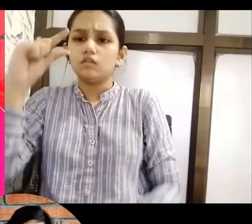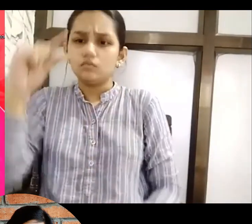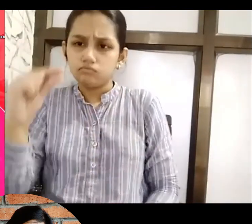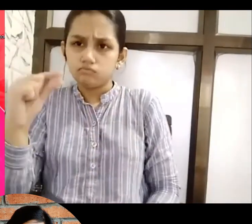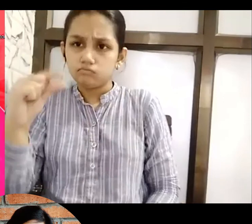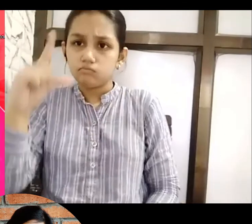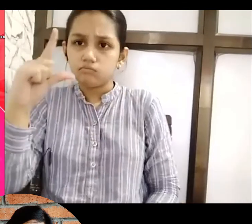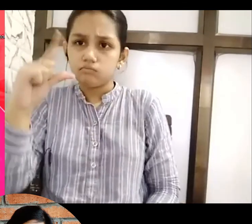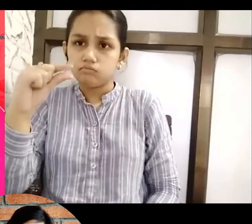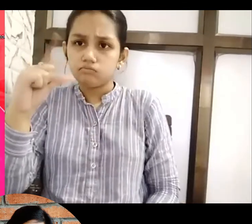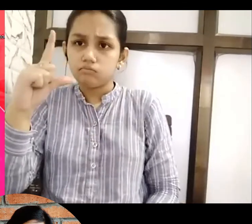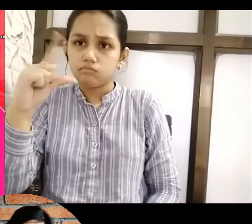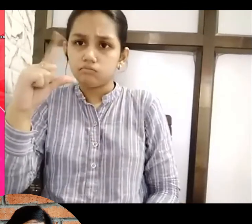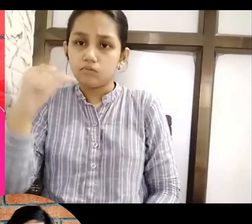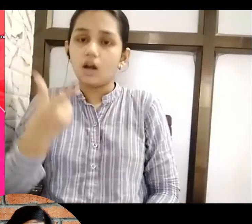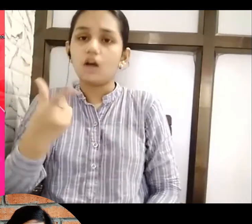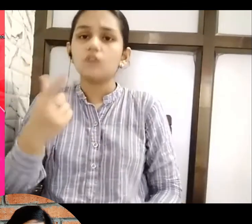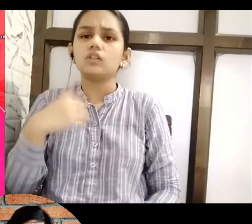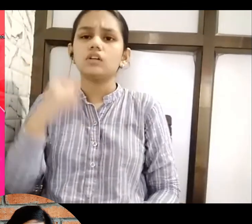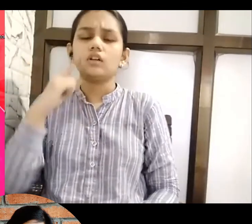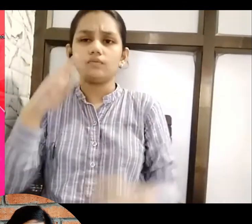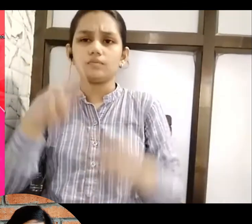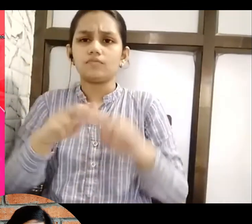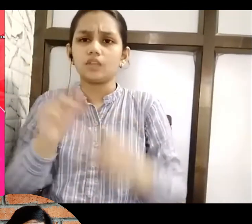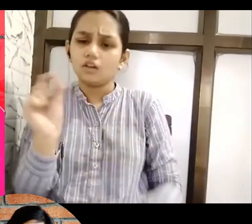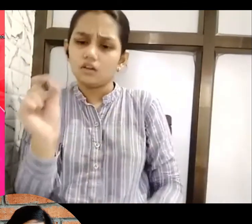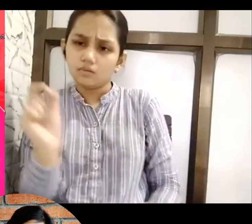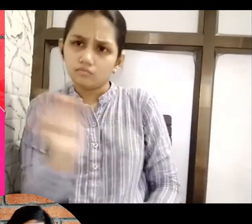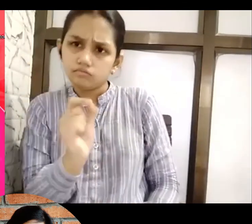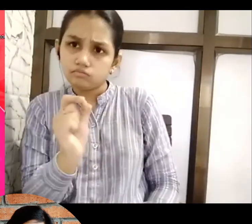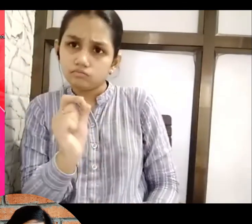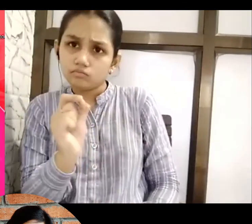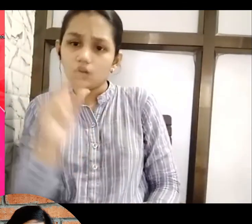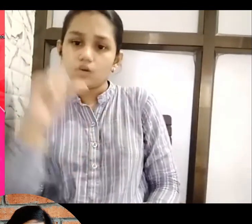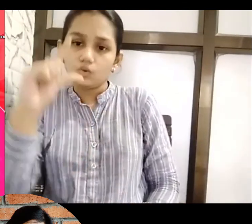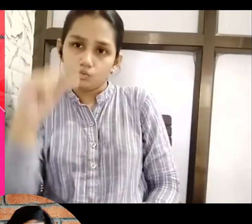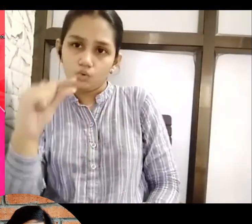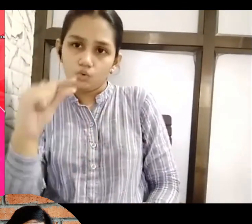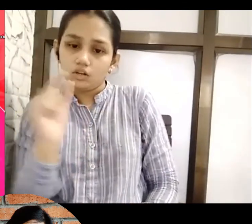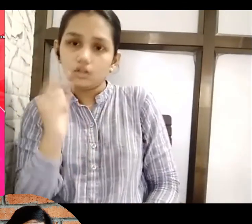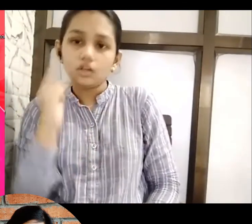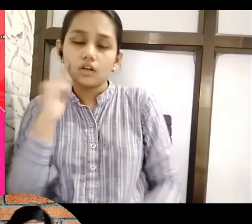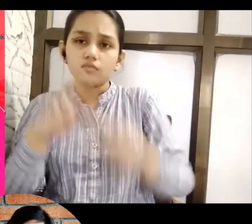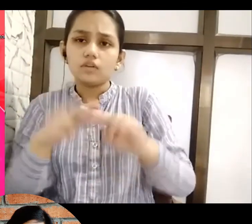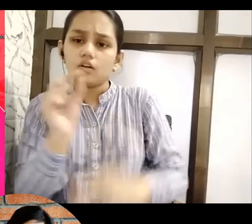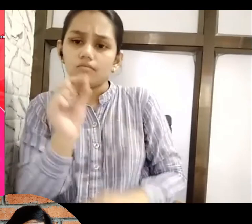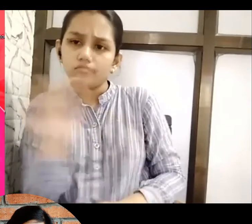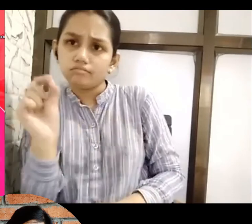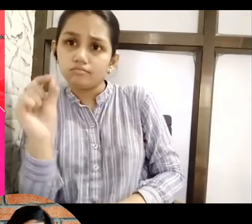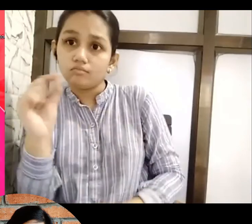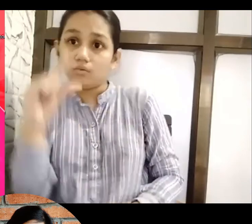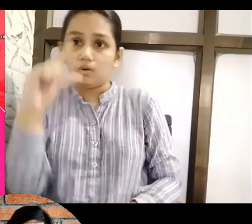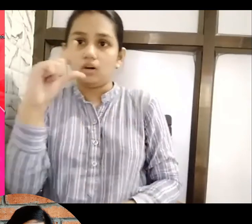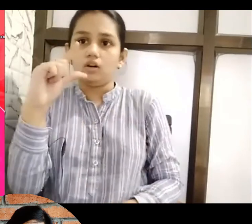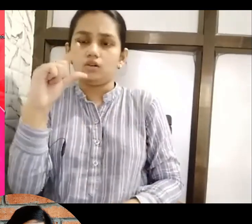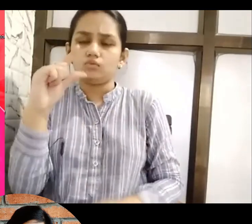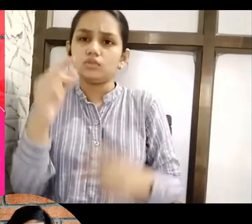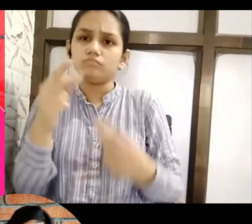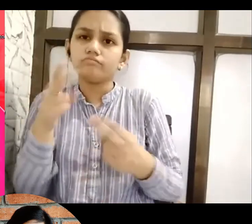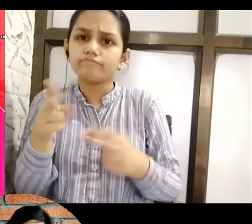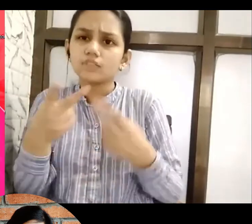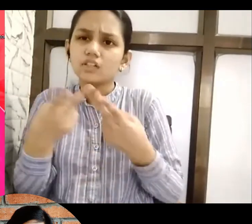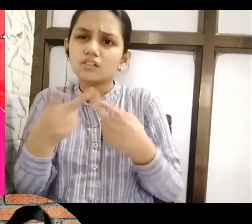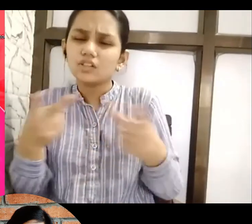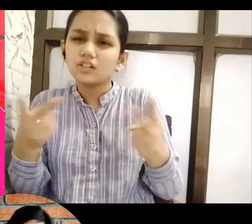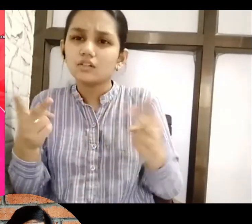becomes small. Yeah, so this is size control, font size control. Right? Then I'm going